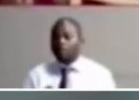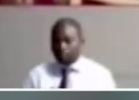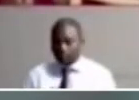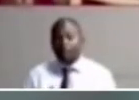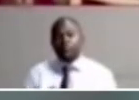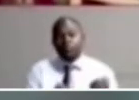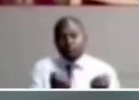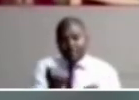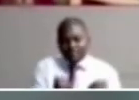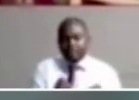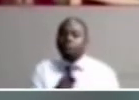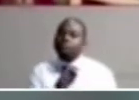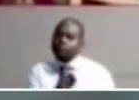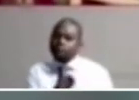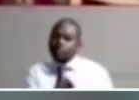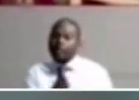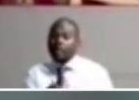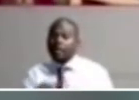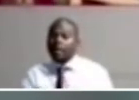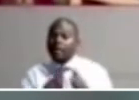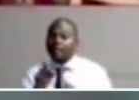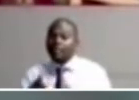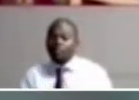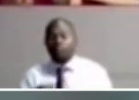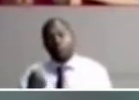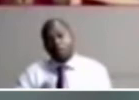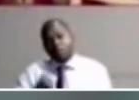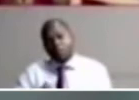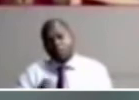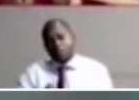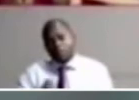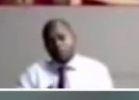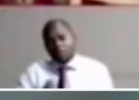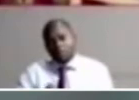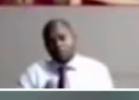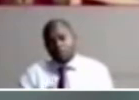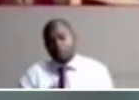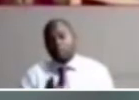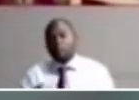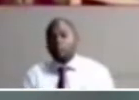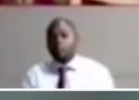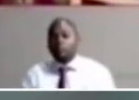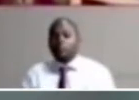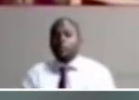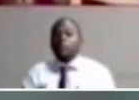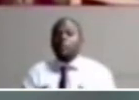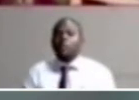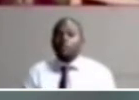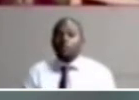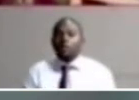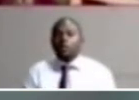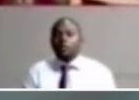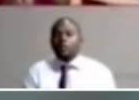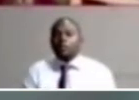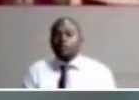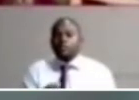the drivers and other people out of work. Besides, many of them live hand to